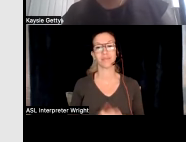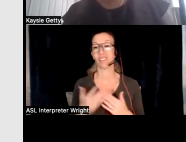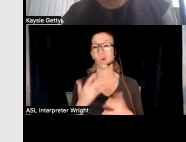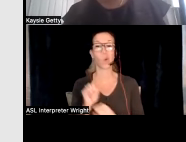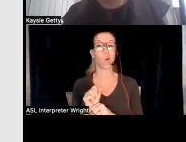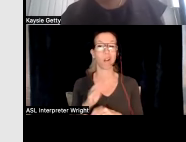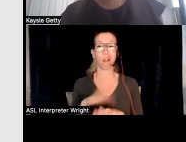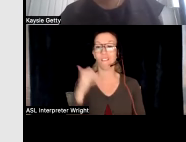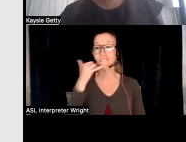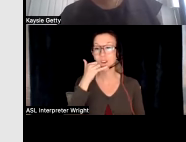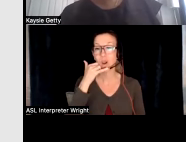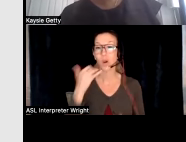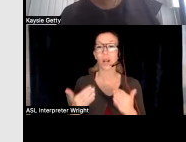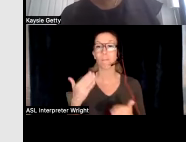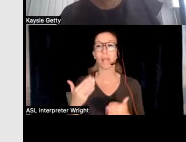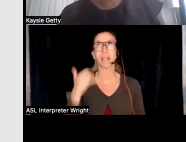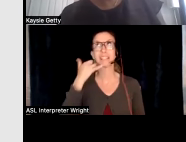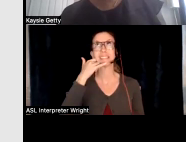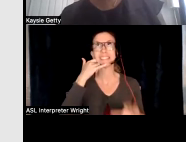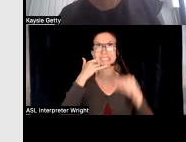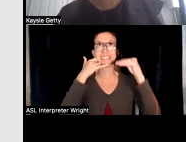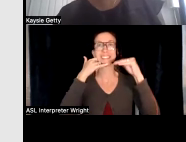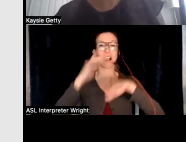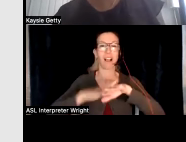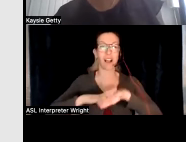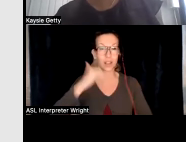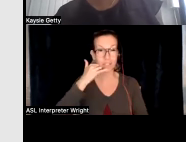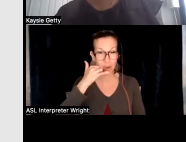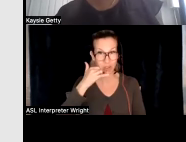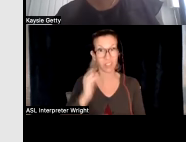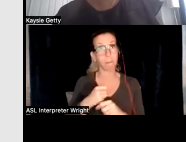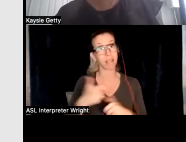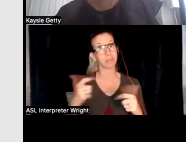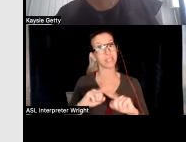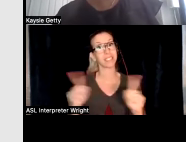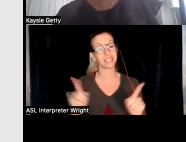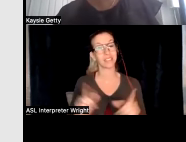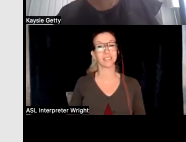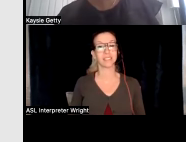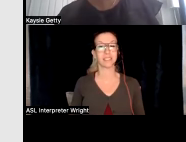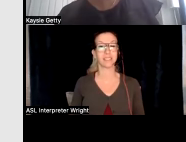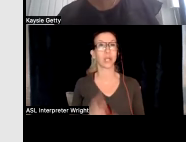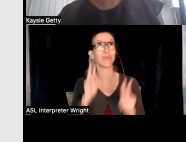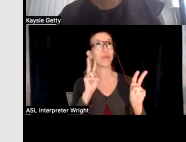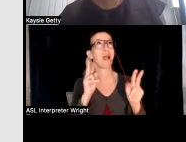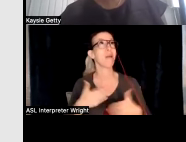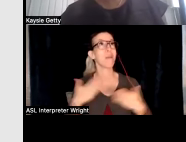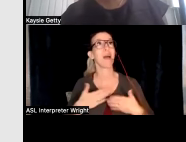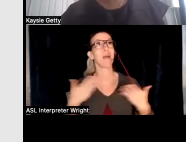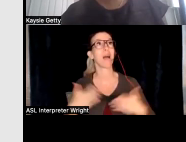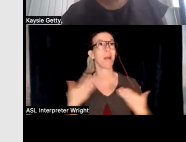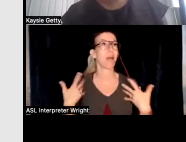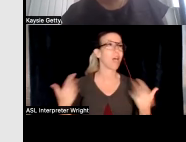phone, you may have been counseled to smile over the phone. Makes a big difference. Inclusive with peers, reaching full potential, happiness, happy,